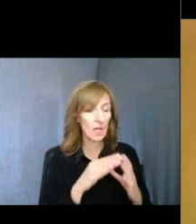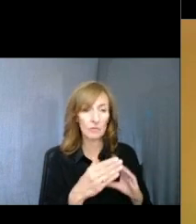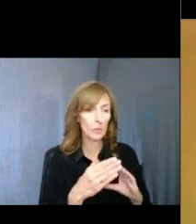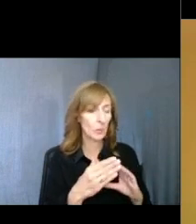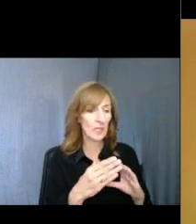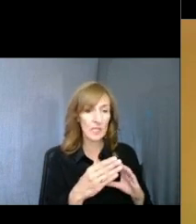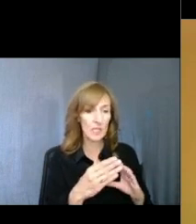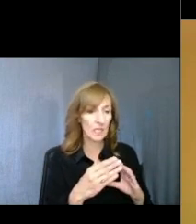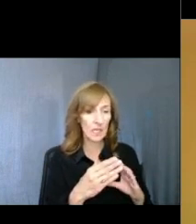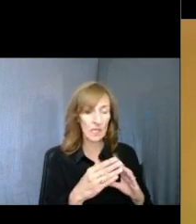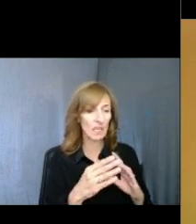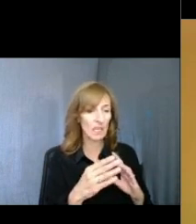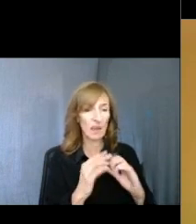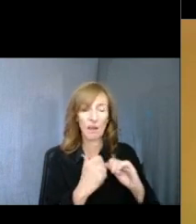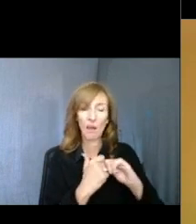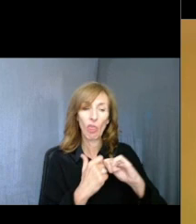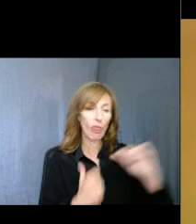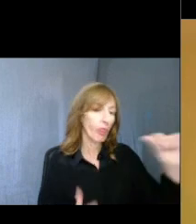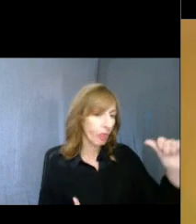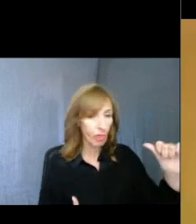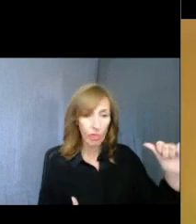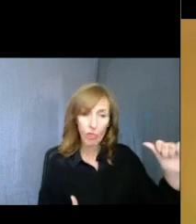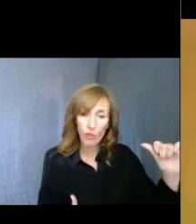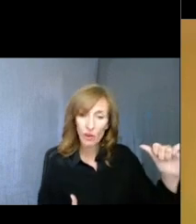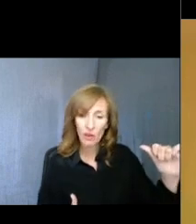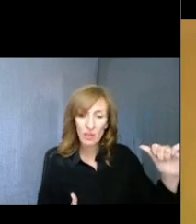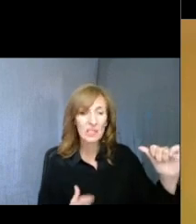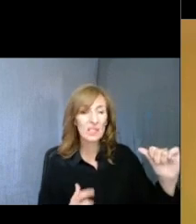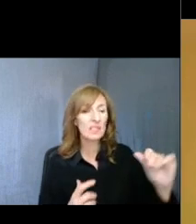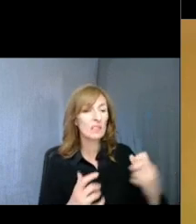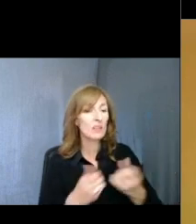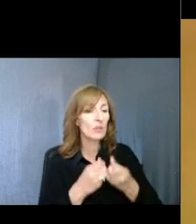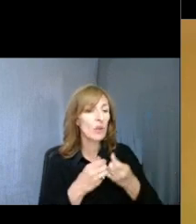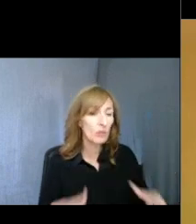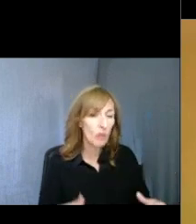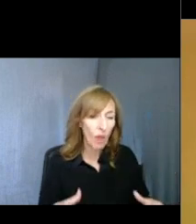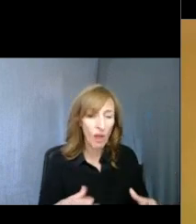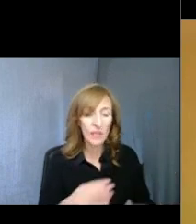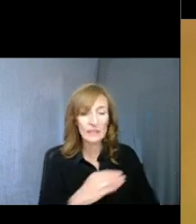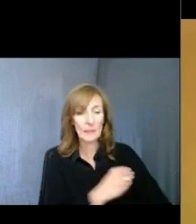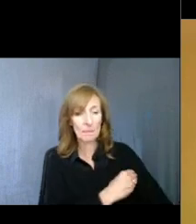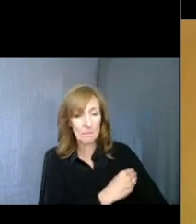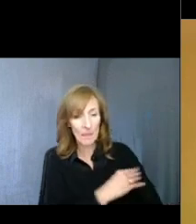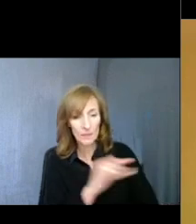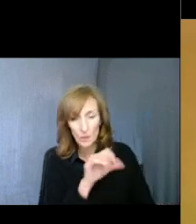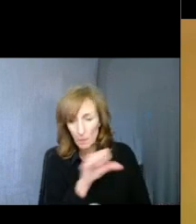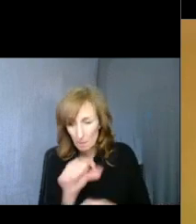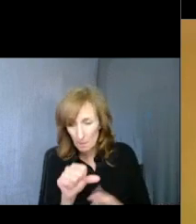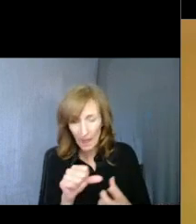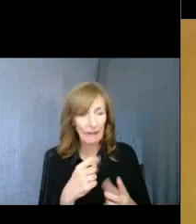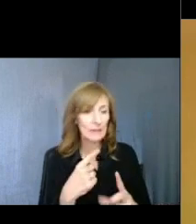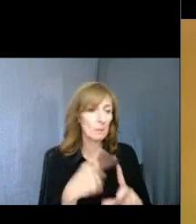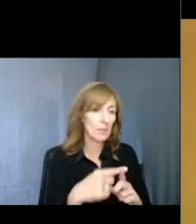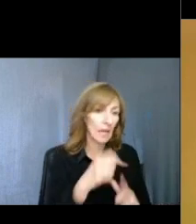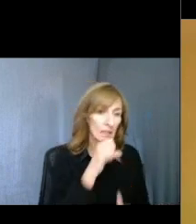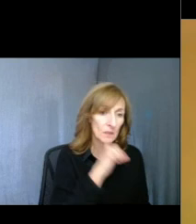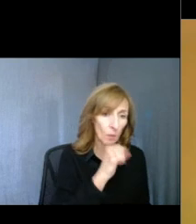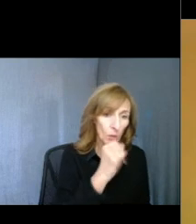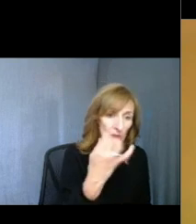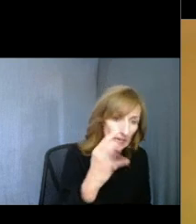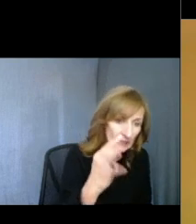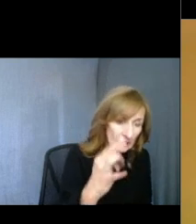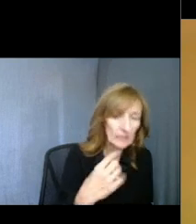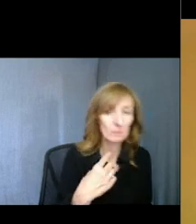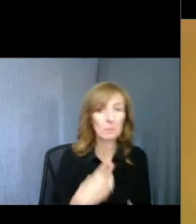that's lost muscle mass and they have kidney disease and they're 18 years old, it's really, really, really hard for